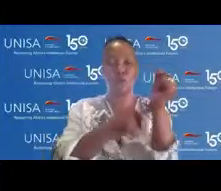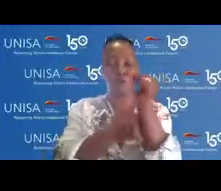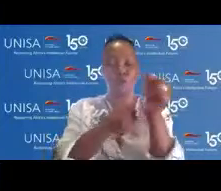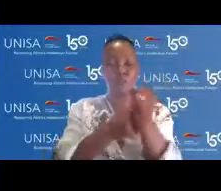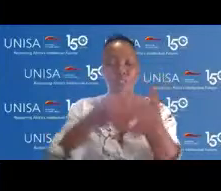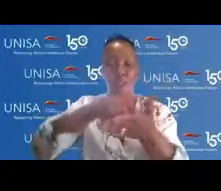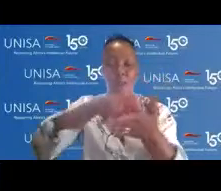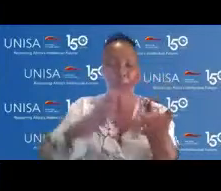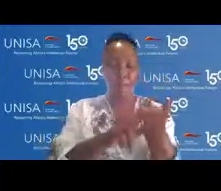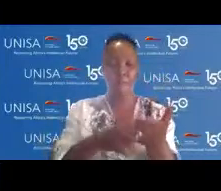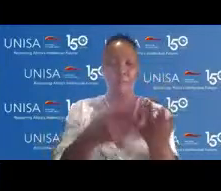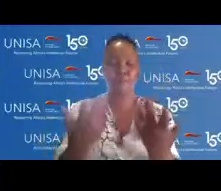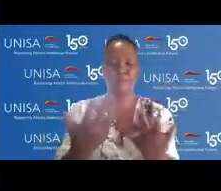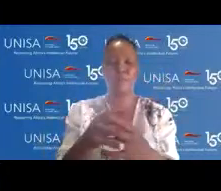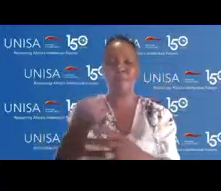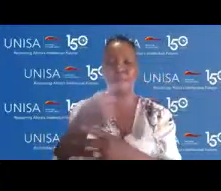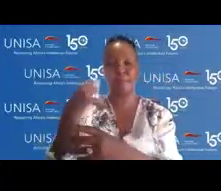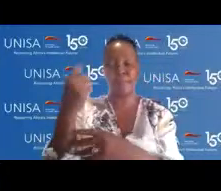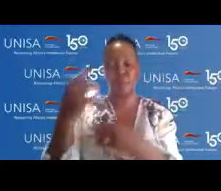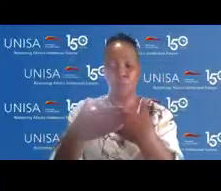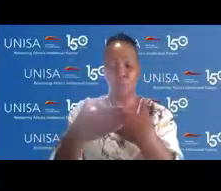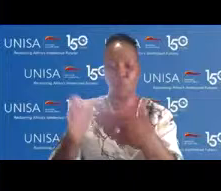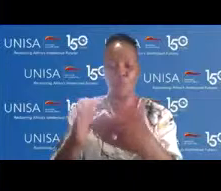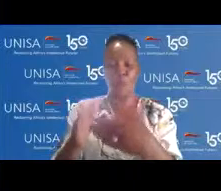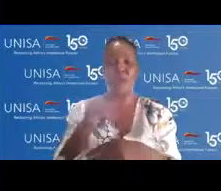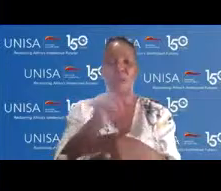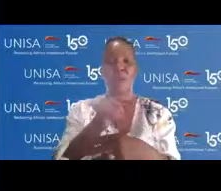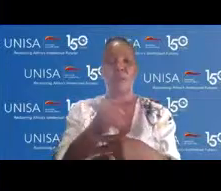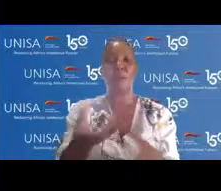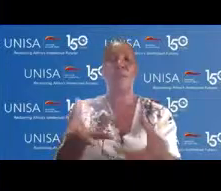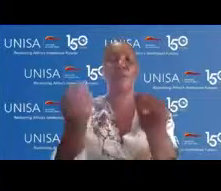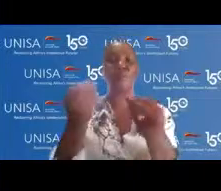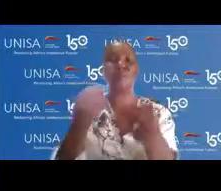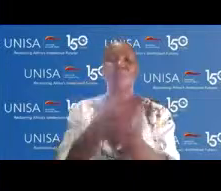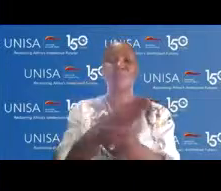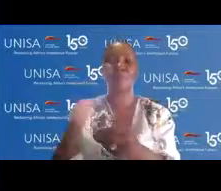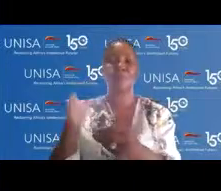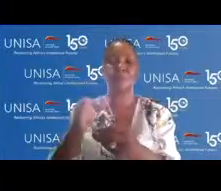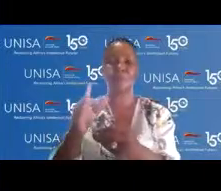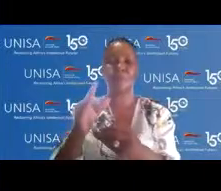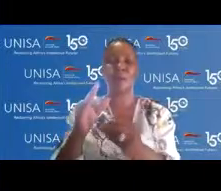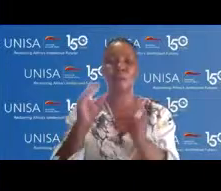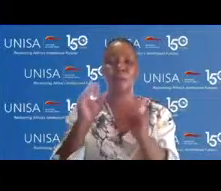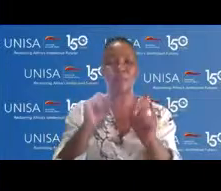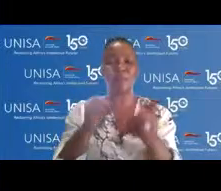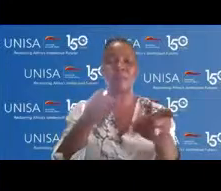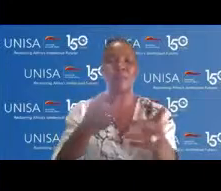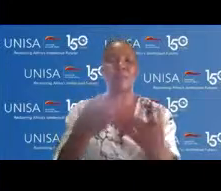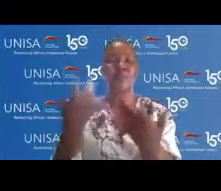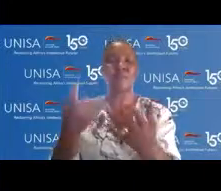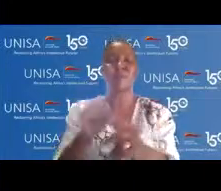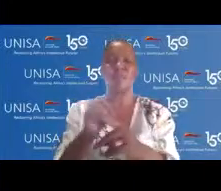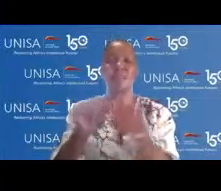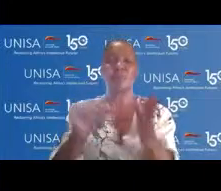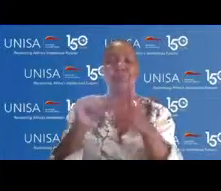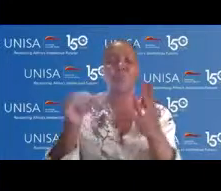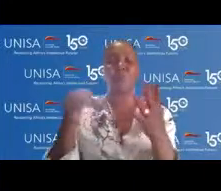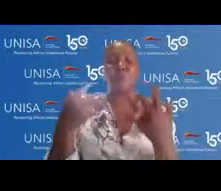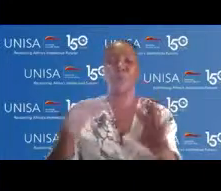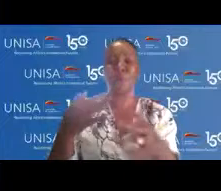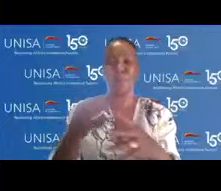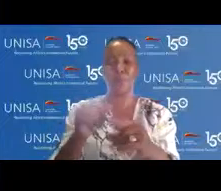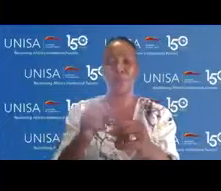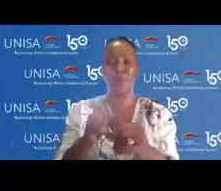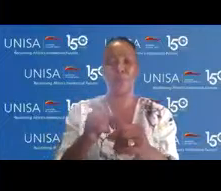when you first open it, you will get some instructions, but then this is typically the landing page or the